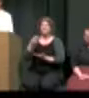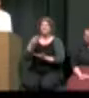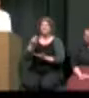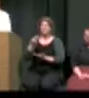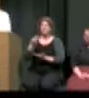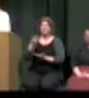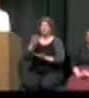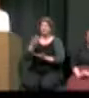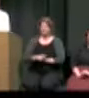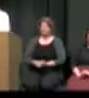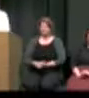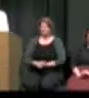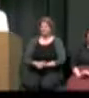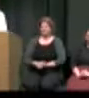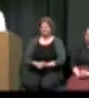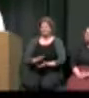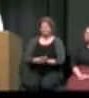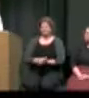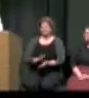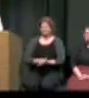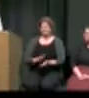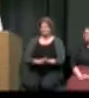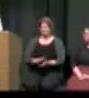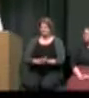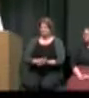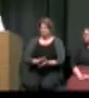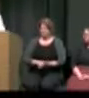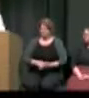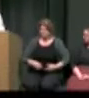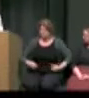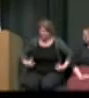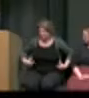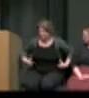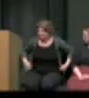for great pictures.